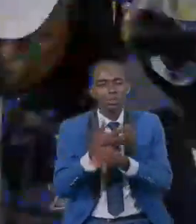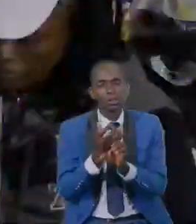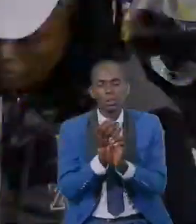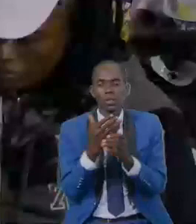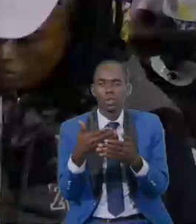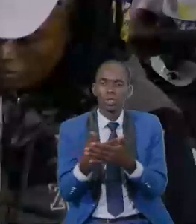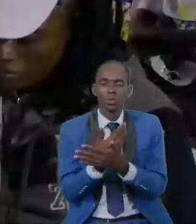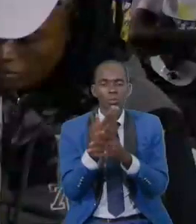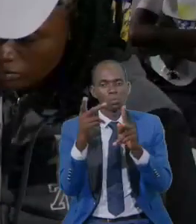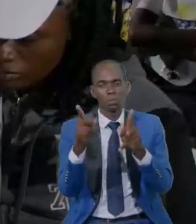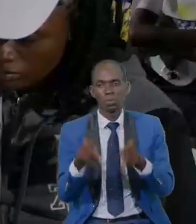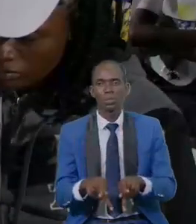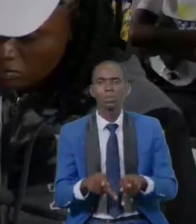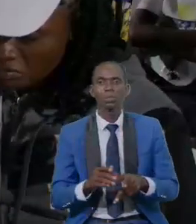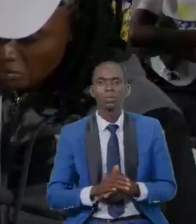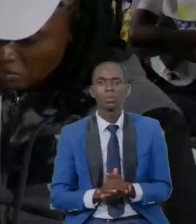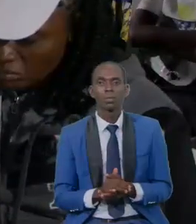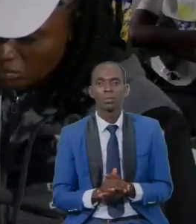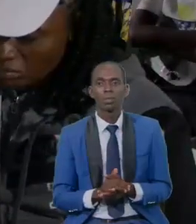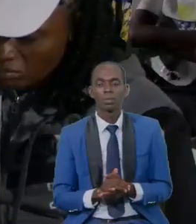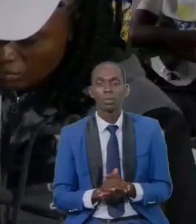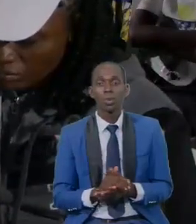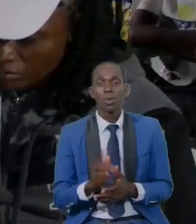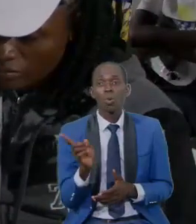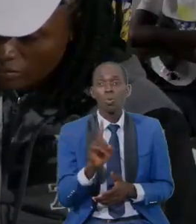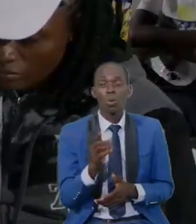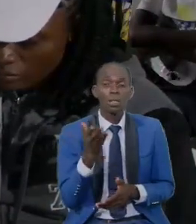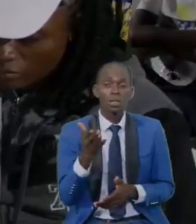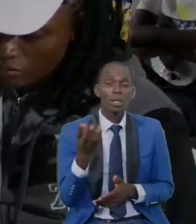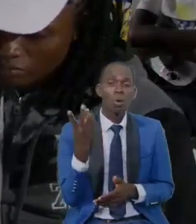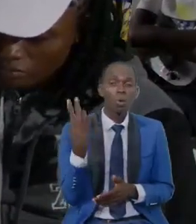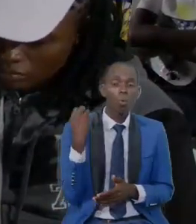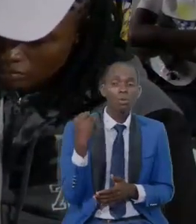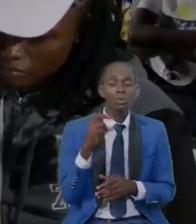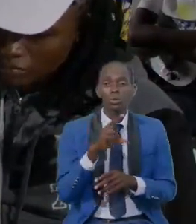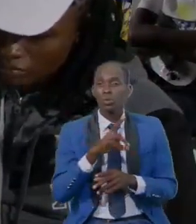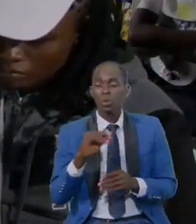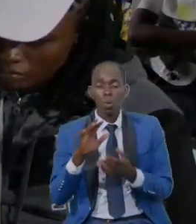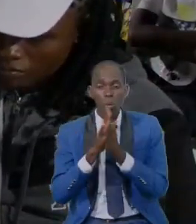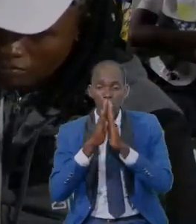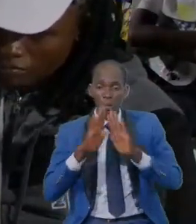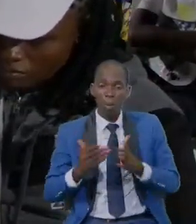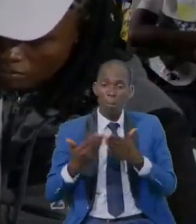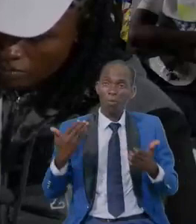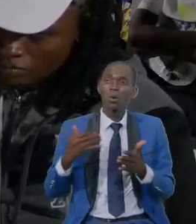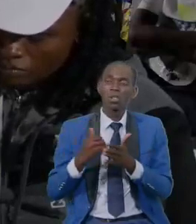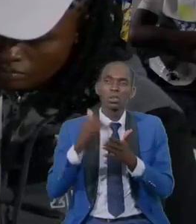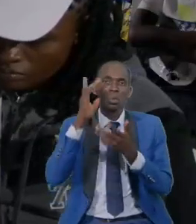Where there was no peace before, peace will come.